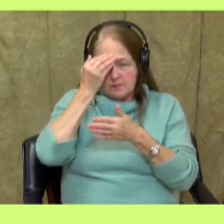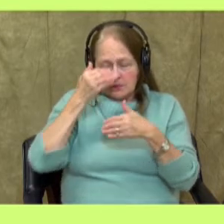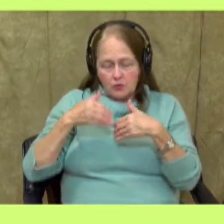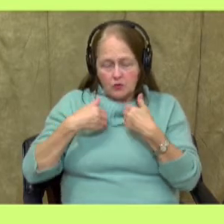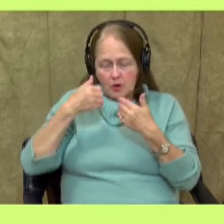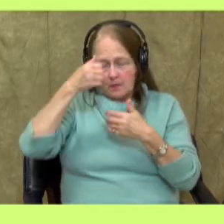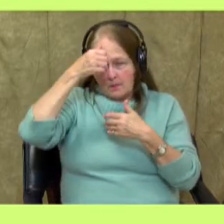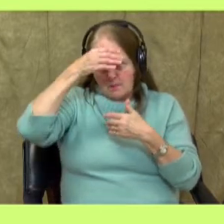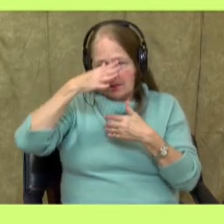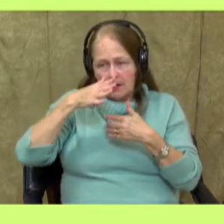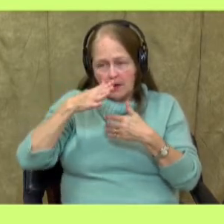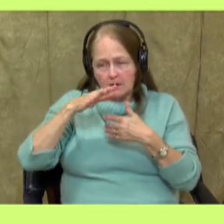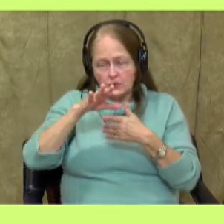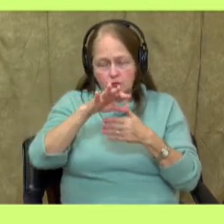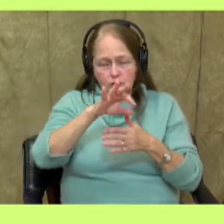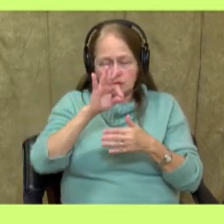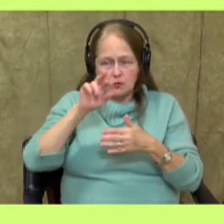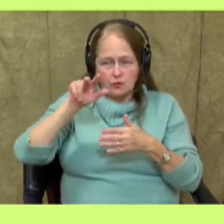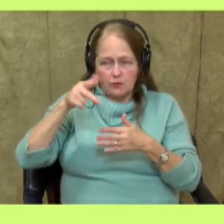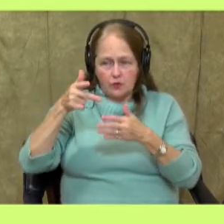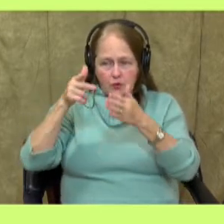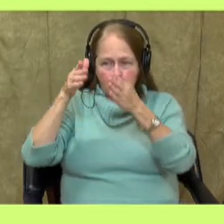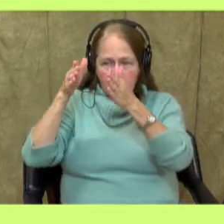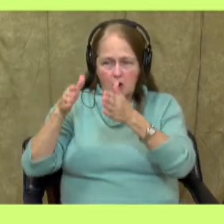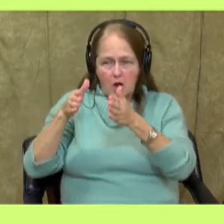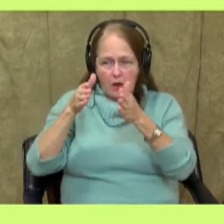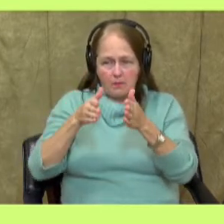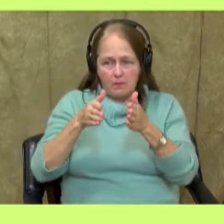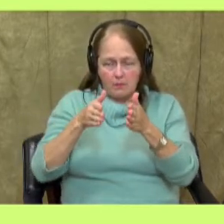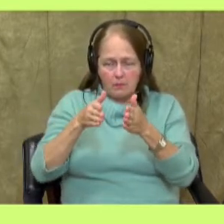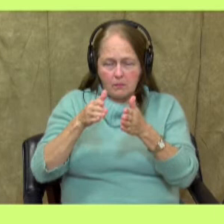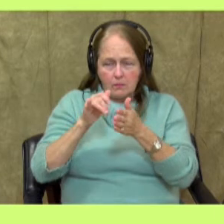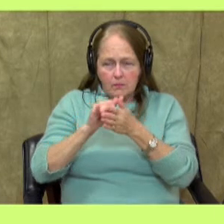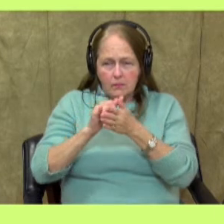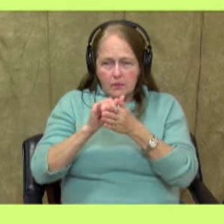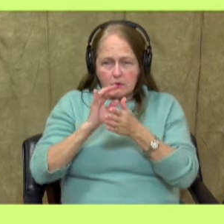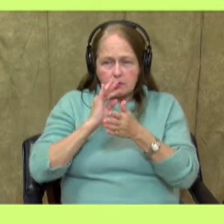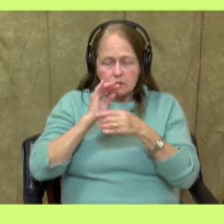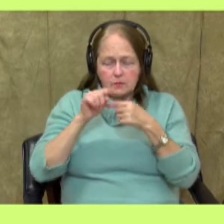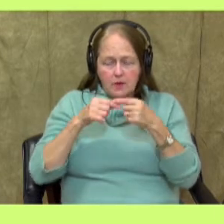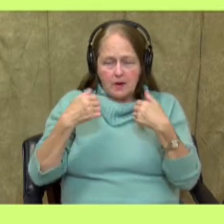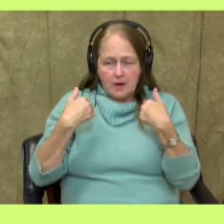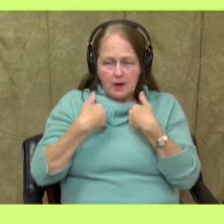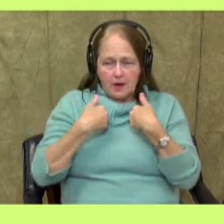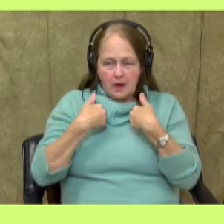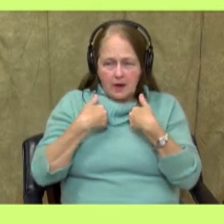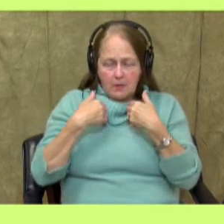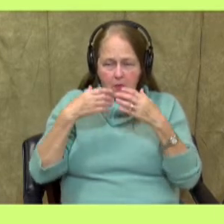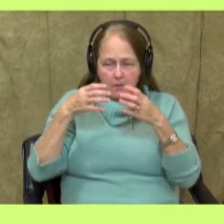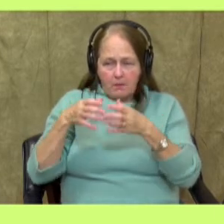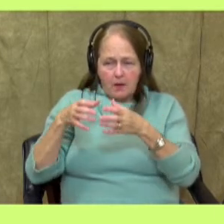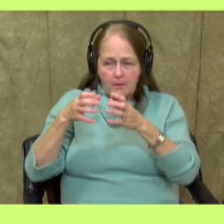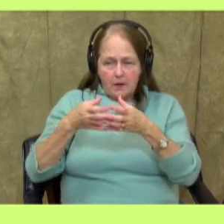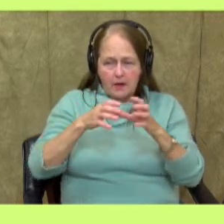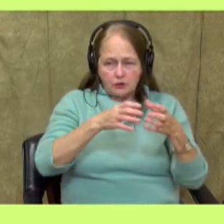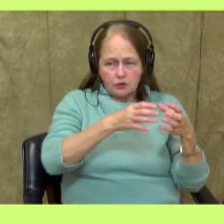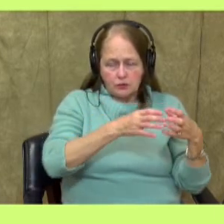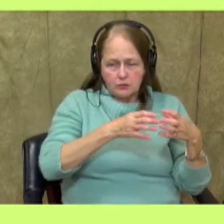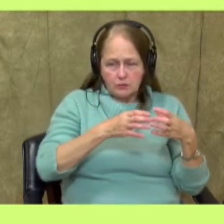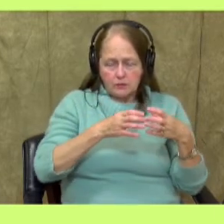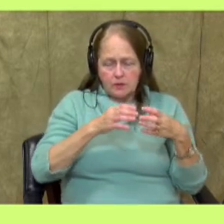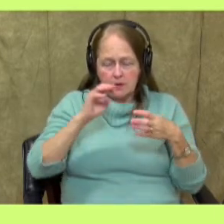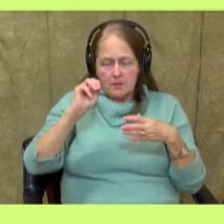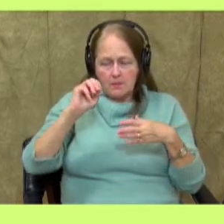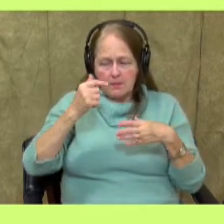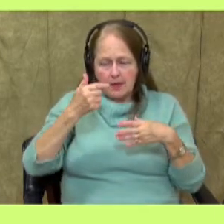man would choose the third column. But we also know that because it specifically talks about animal populations, talks about